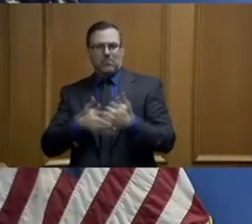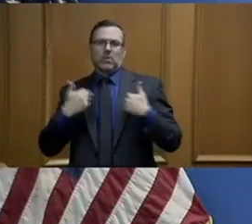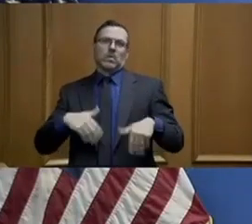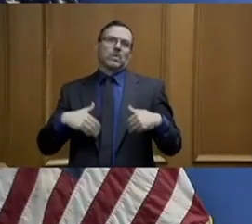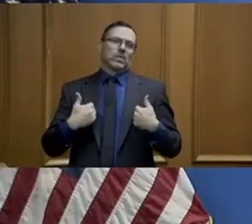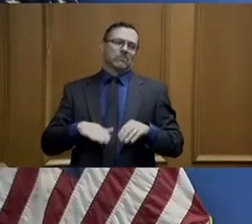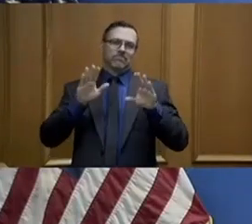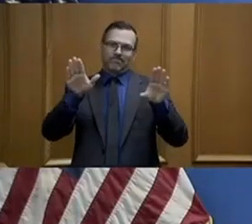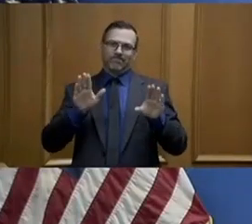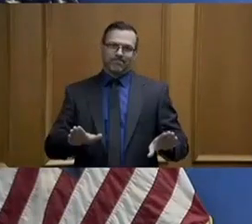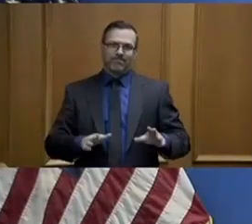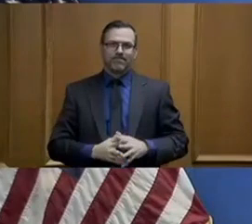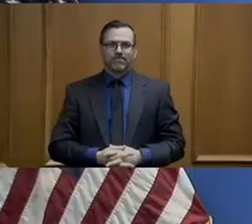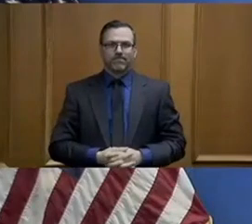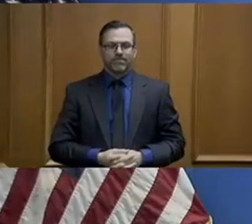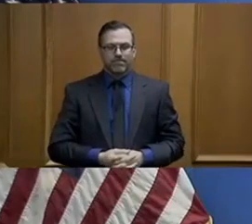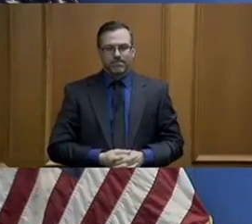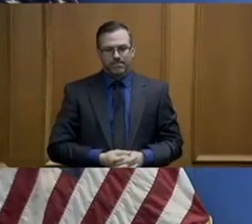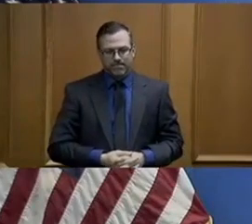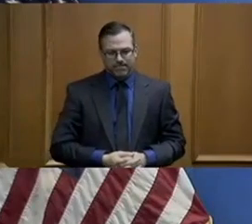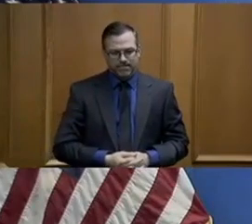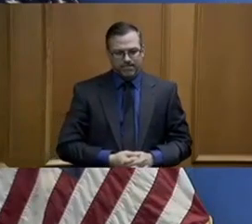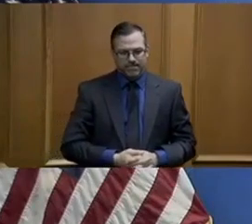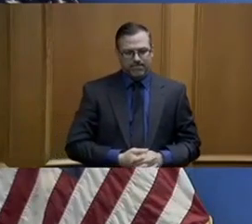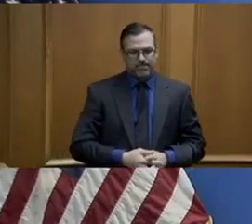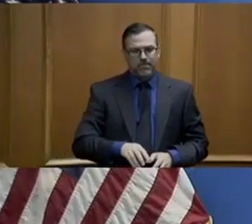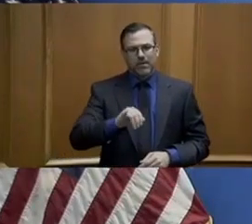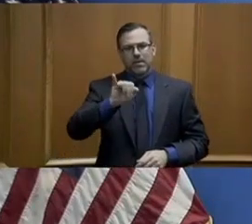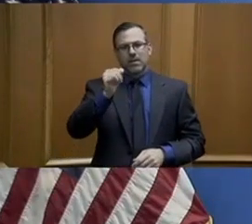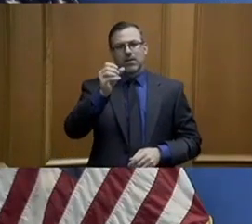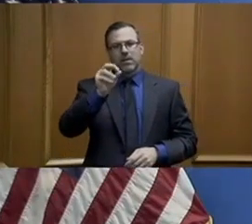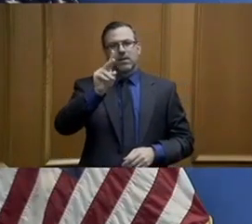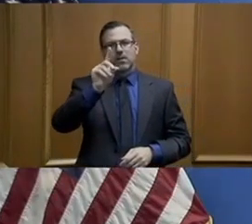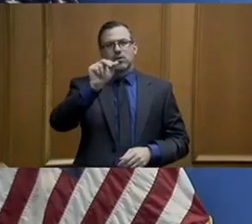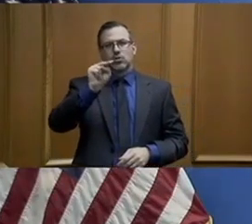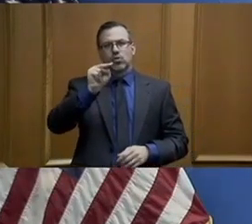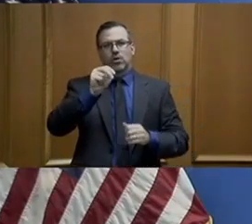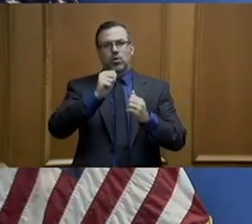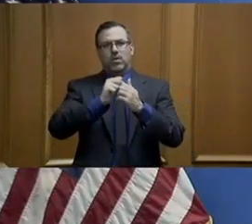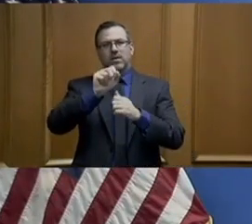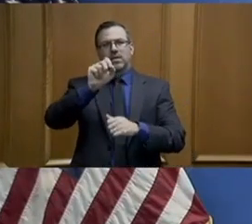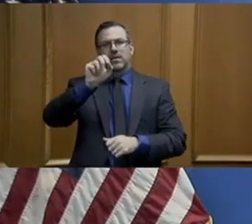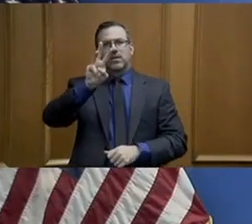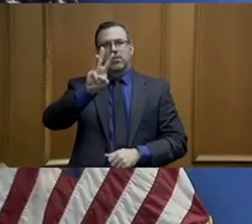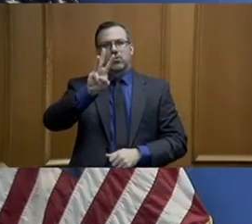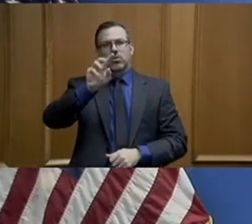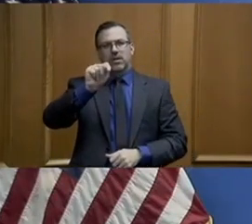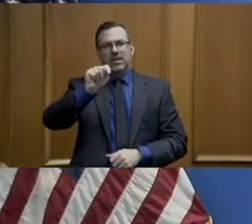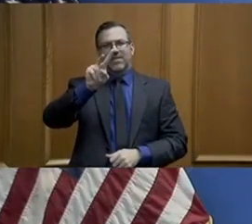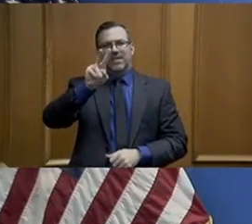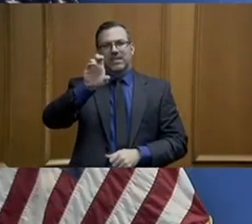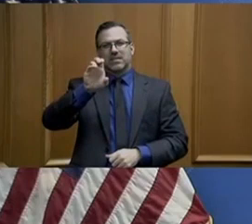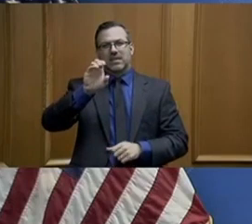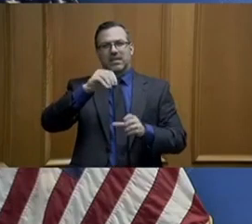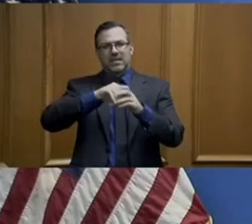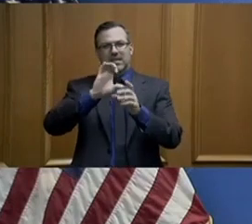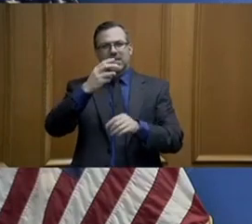Thank you. Yes, sir. Next, we'll go to Jordan with WTVC in Chattanooga. Jordan, your line is